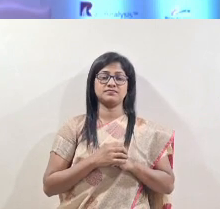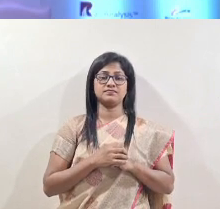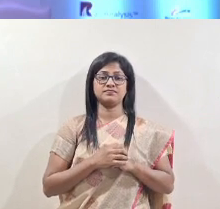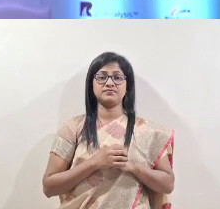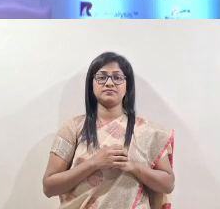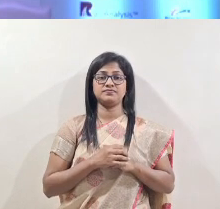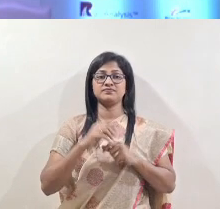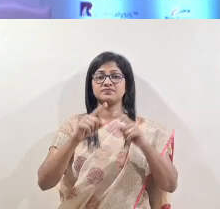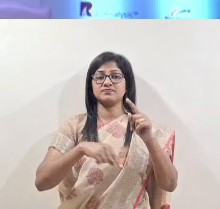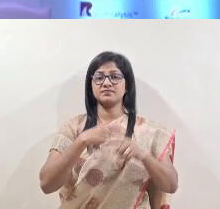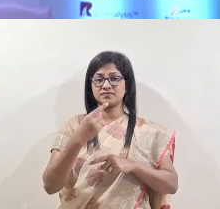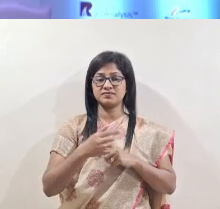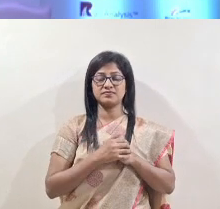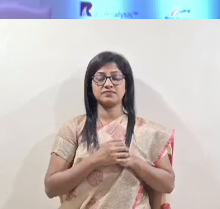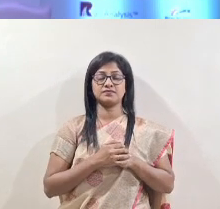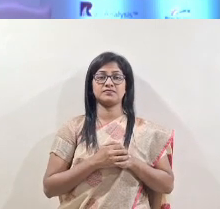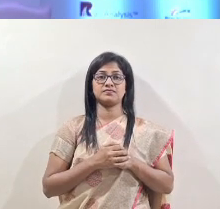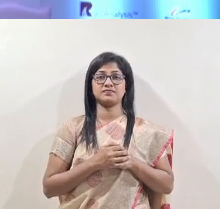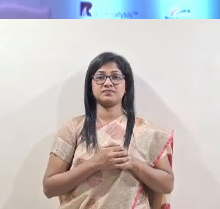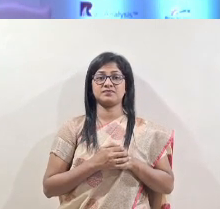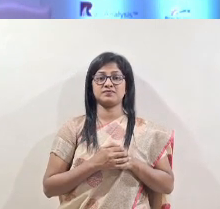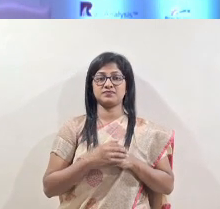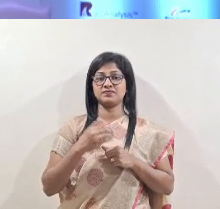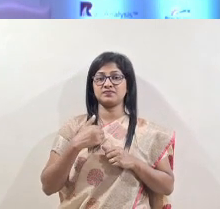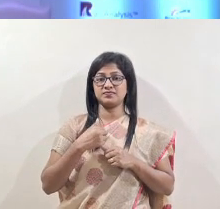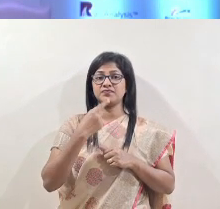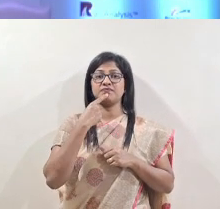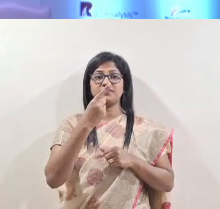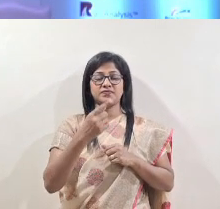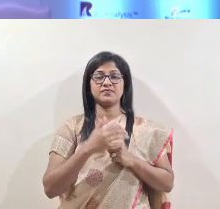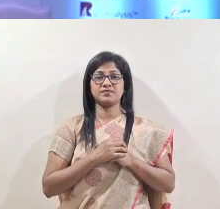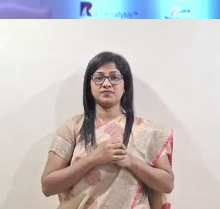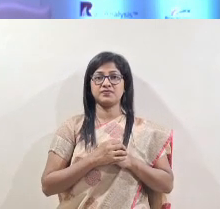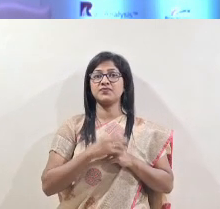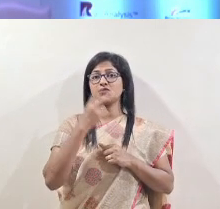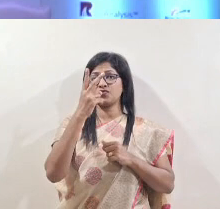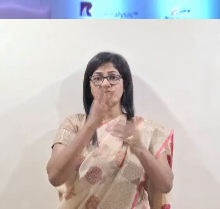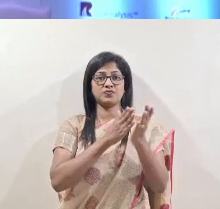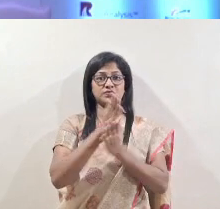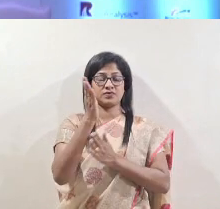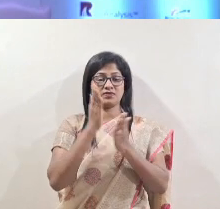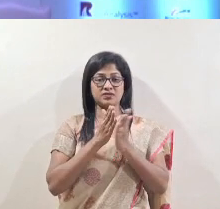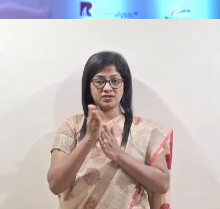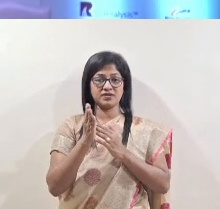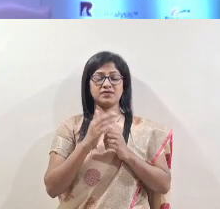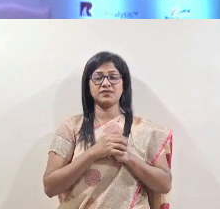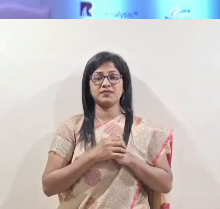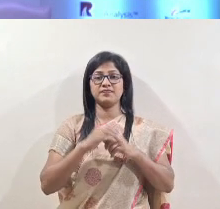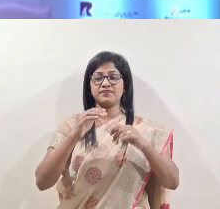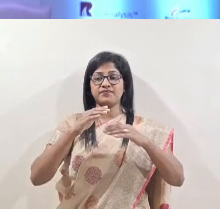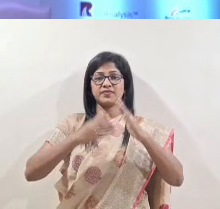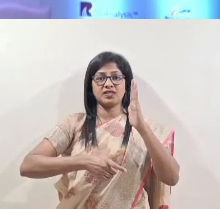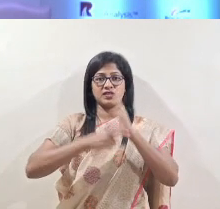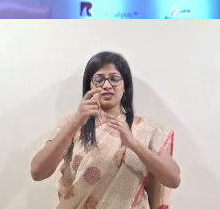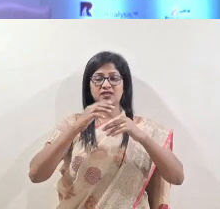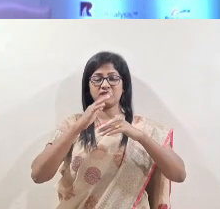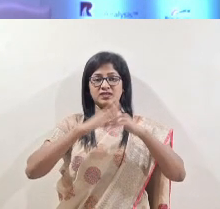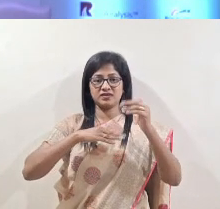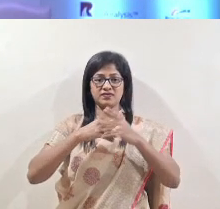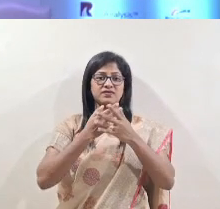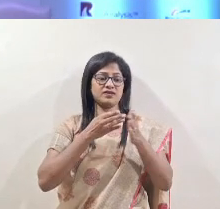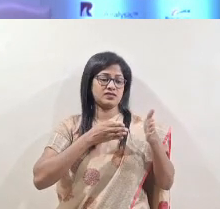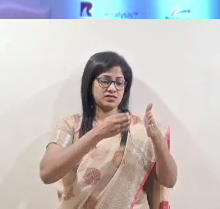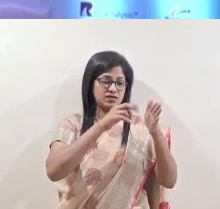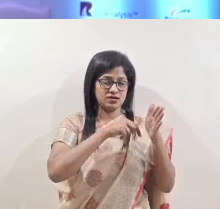So coming to the like, since I have said that there are two types of infrastructure, like sidewalk infrastructure